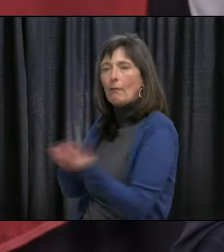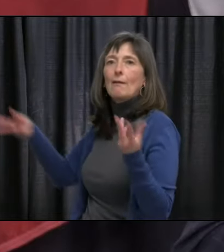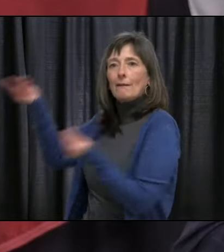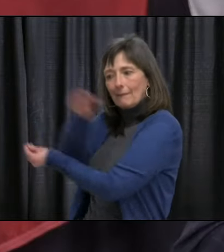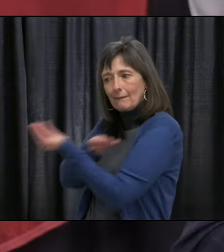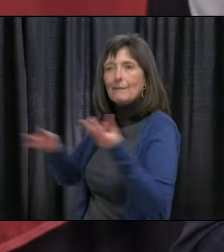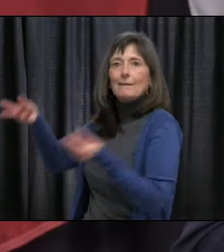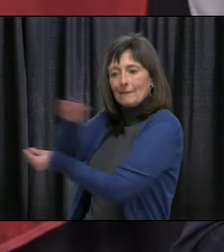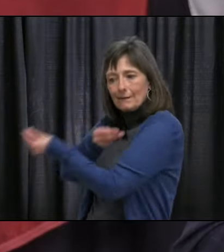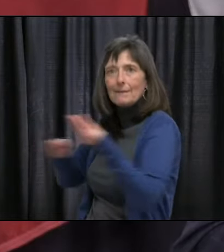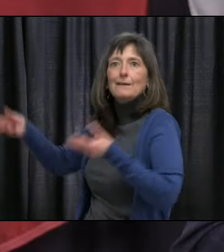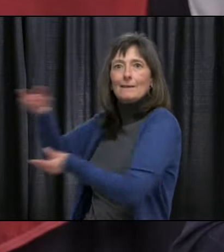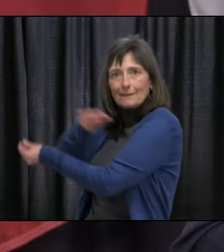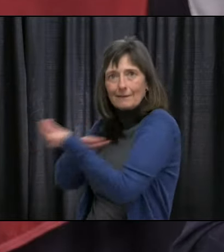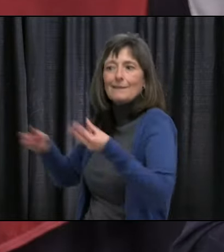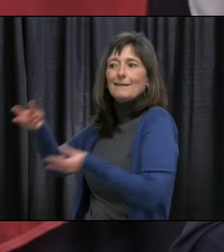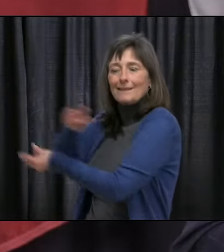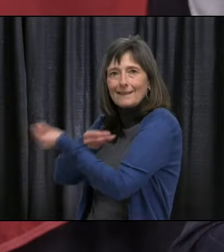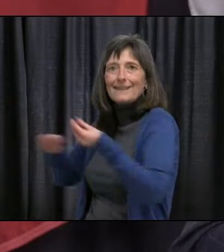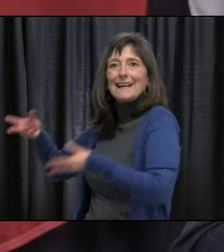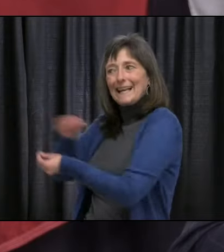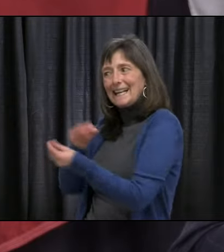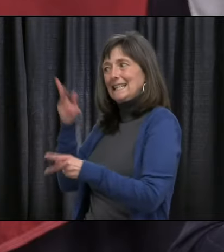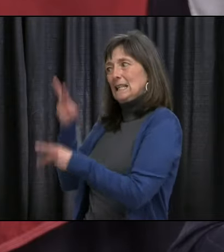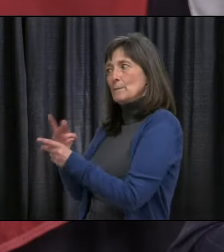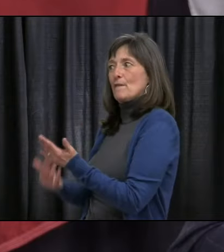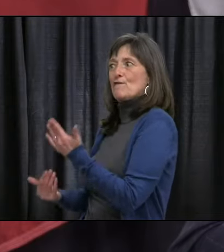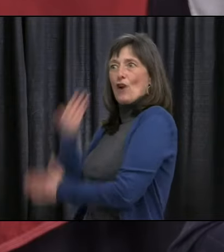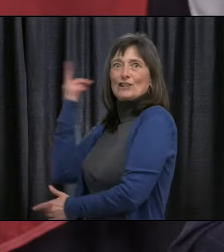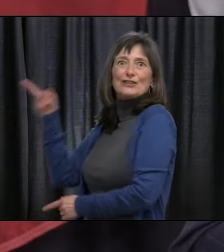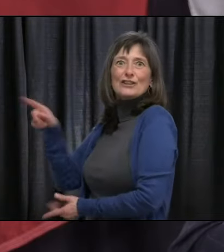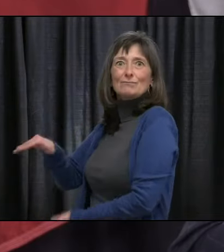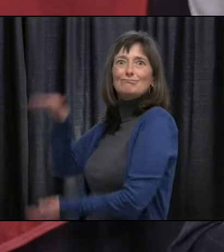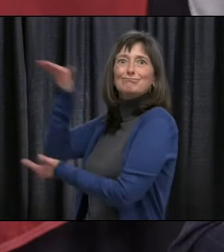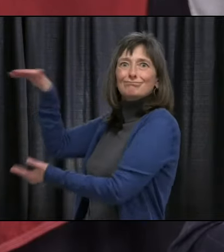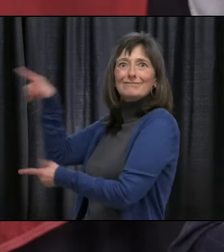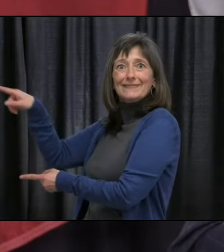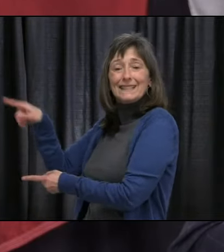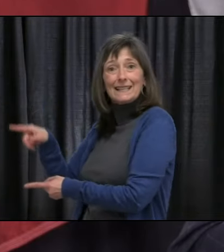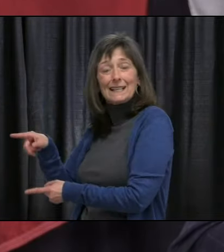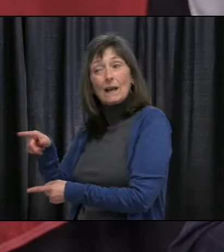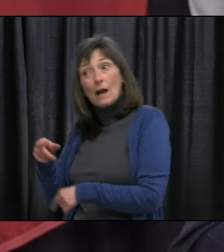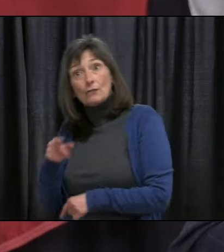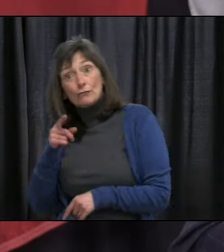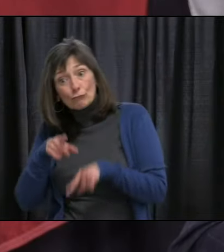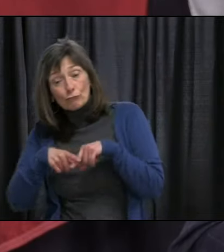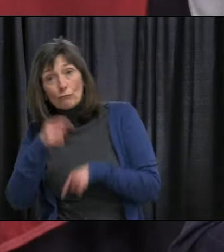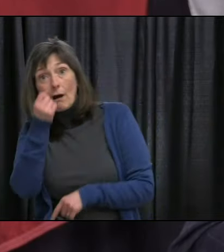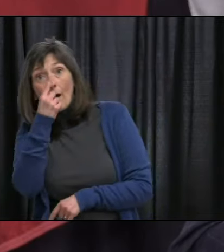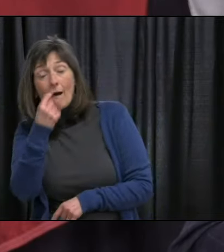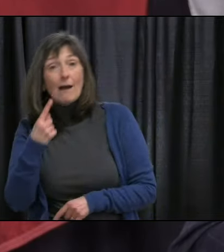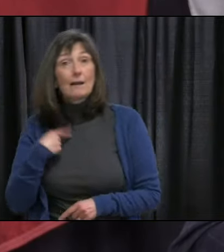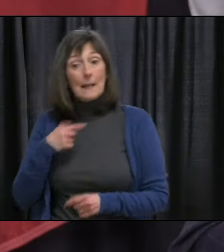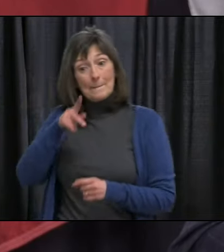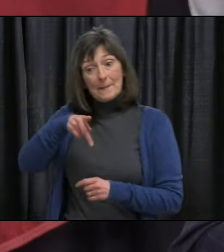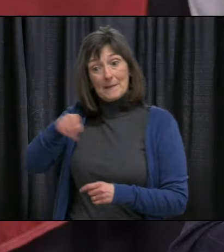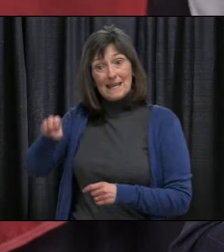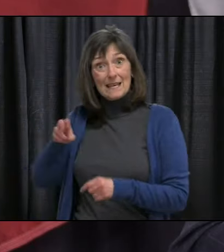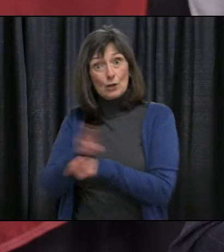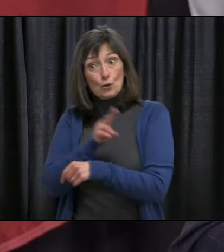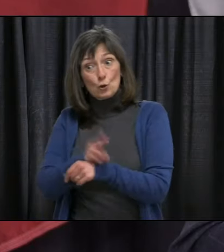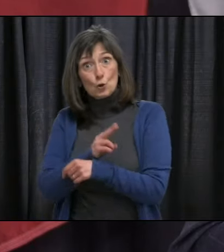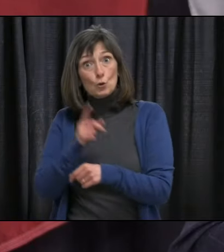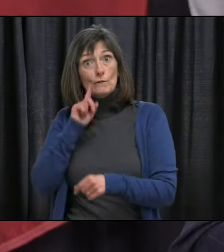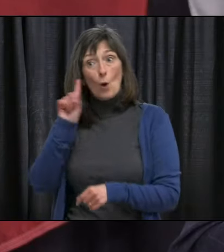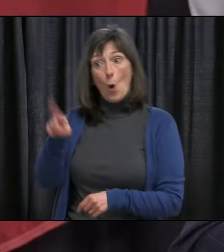that we can maintain a good supply of PPE, because recognizing there's going to be a demand on PPE, just not for public health, but for